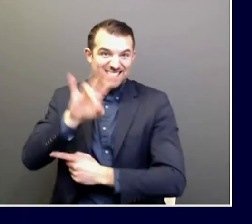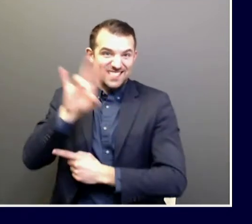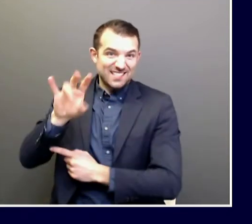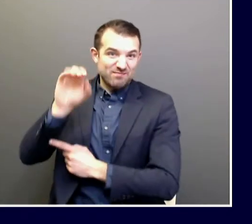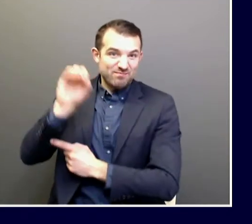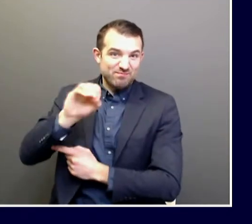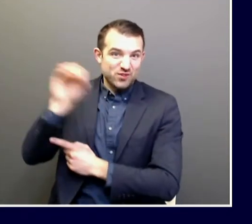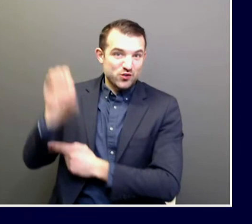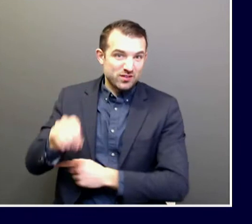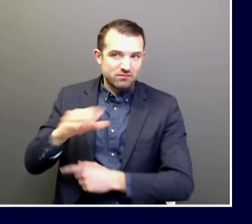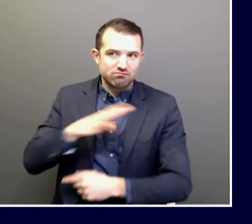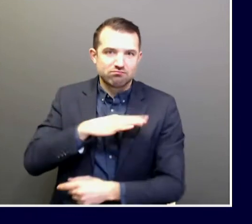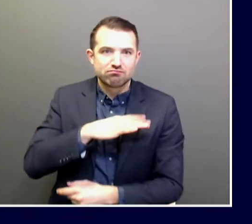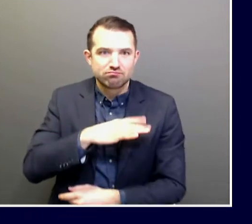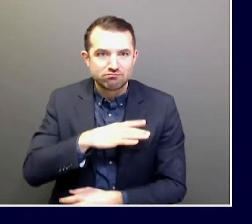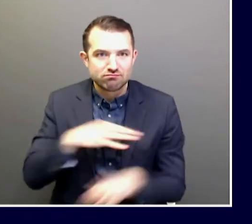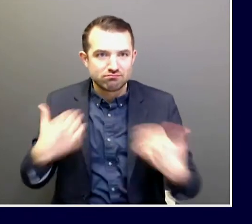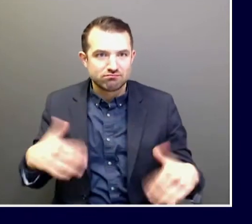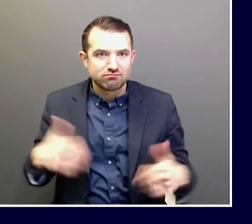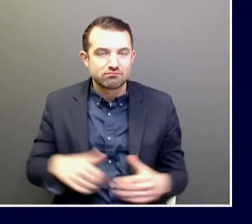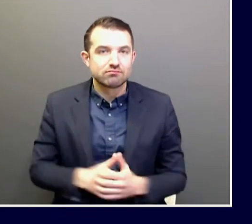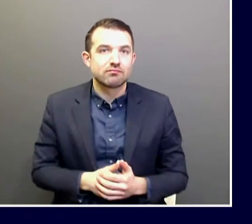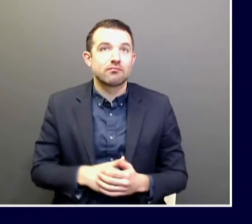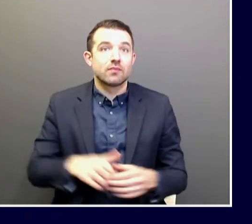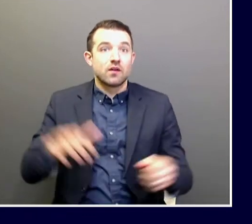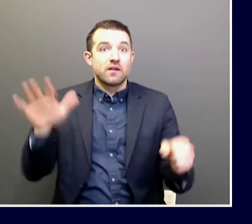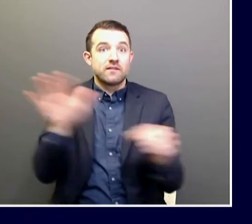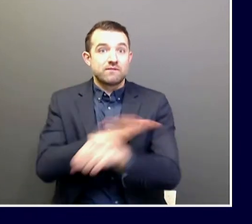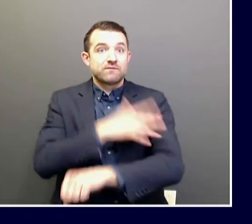among those who are fully vaccinated,